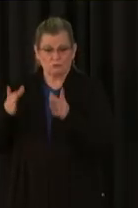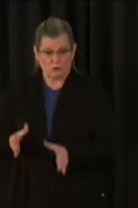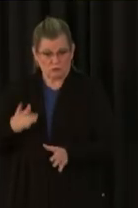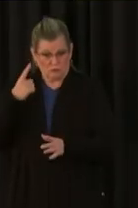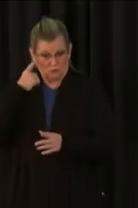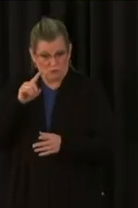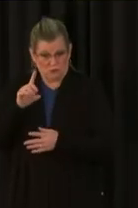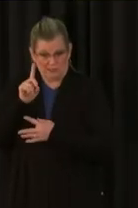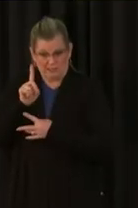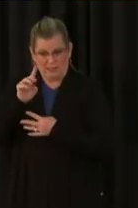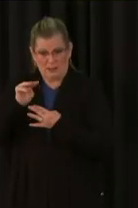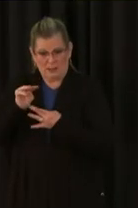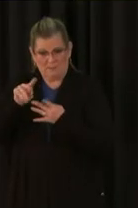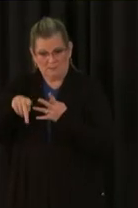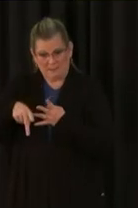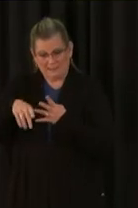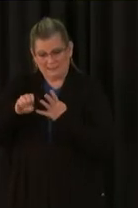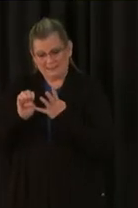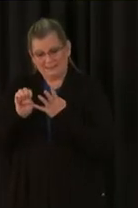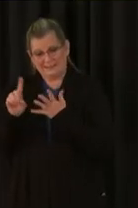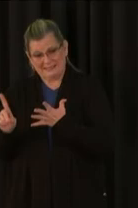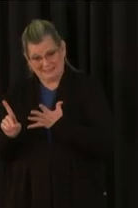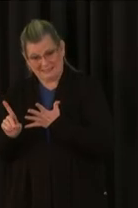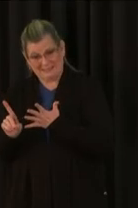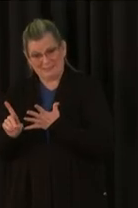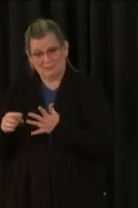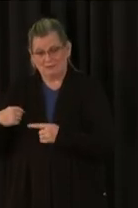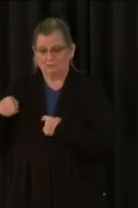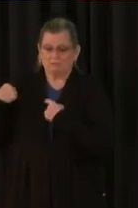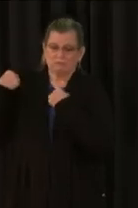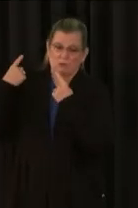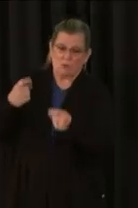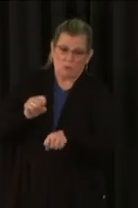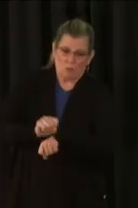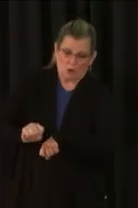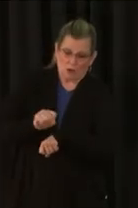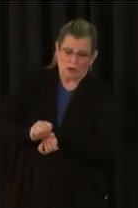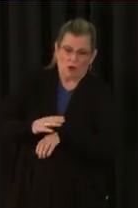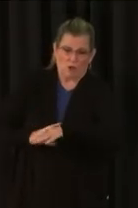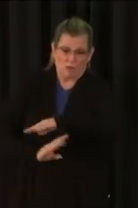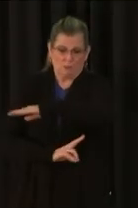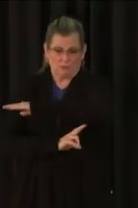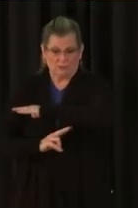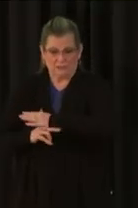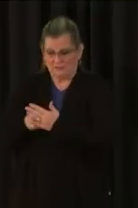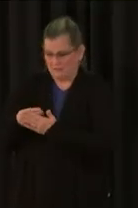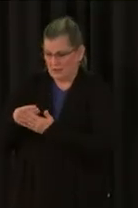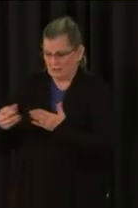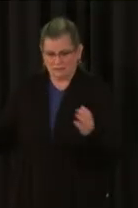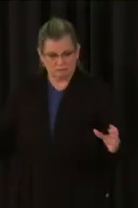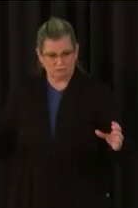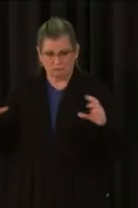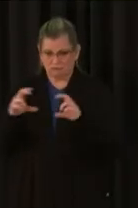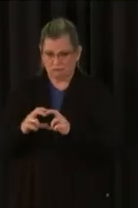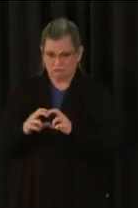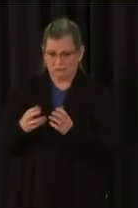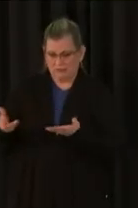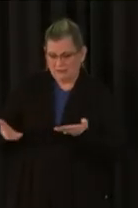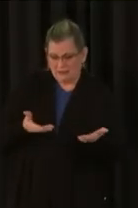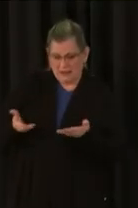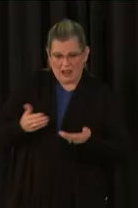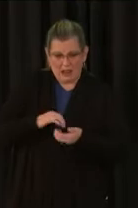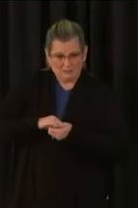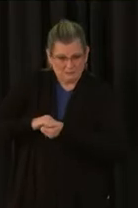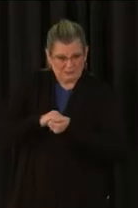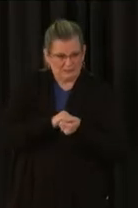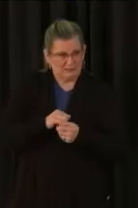the Bridge Fund since its inception in order to support our hospitality industry. So we know this is a really